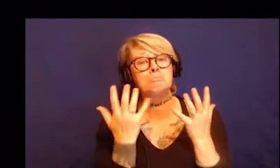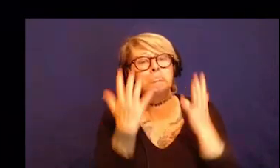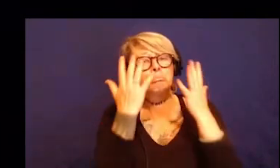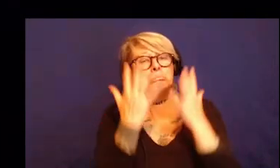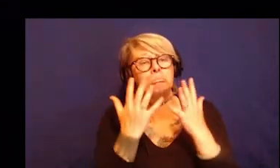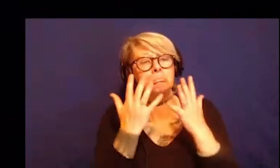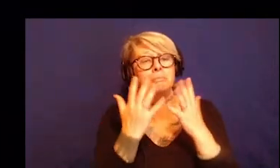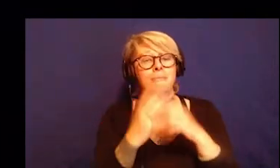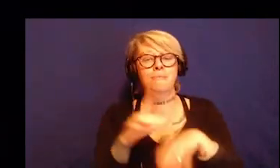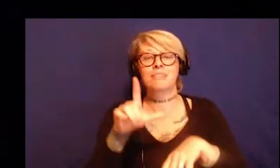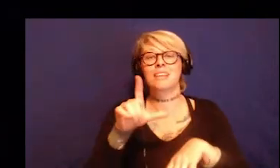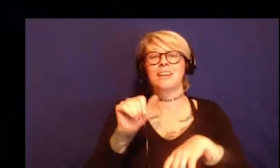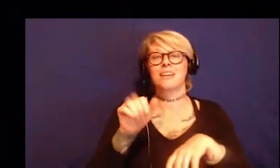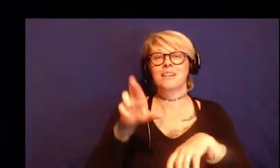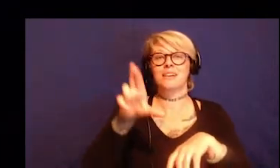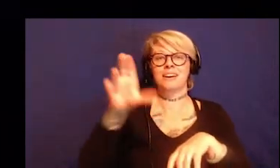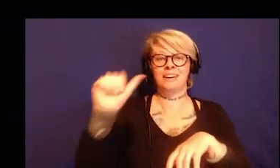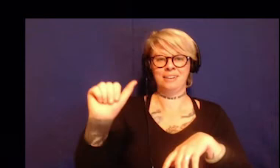Laura Buchanan.